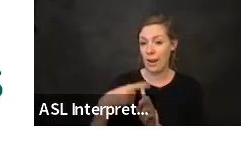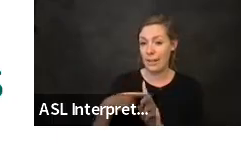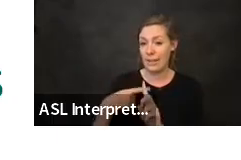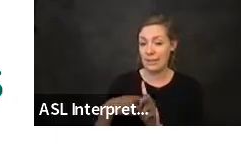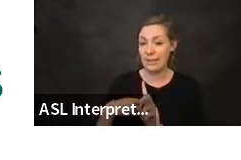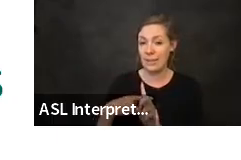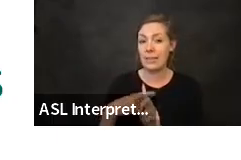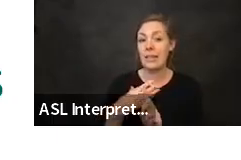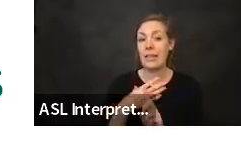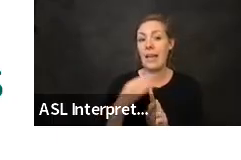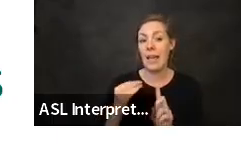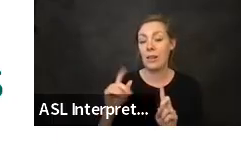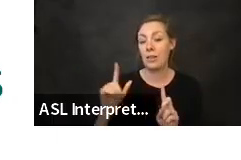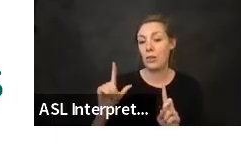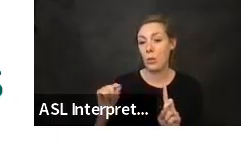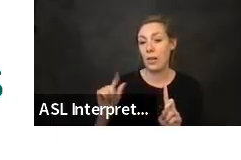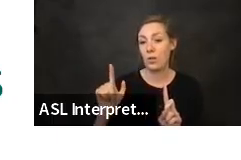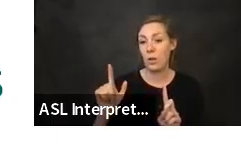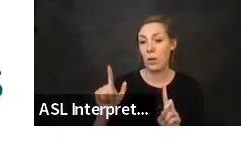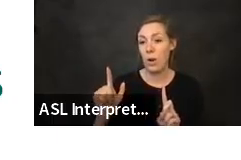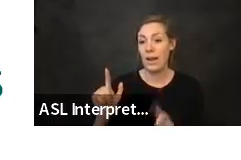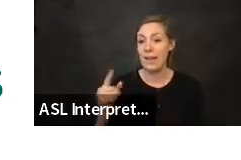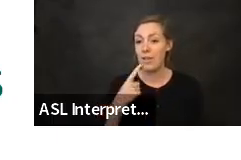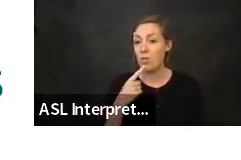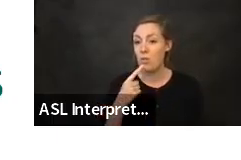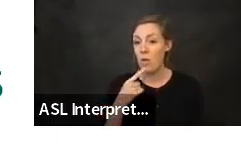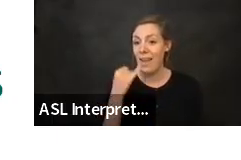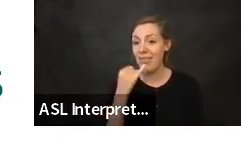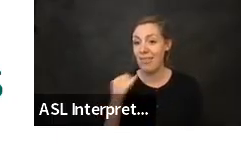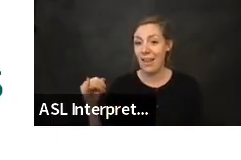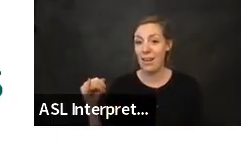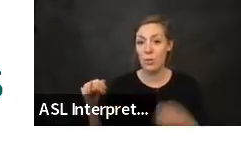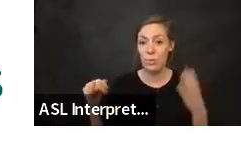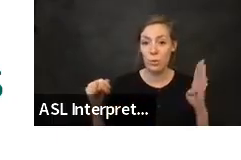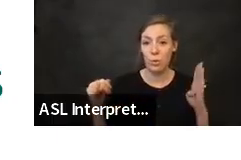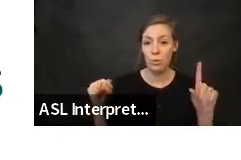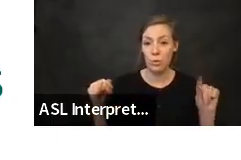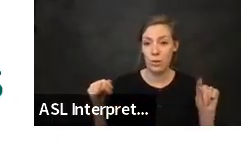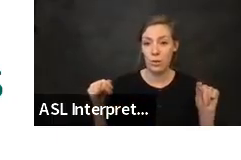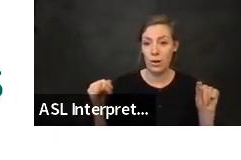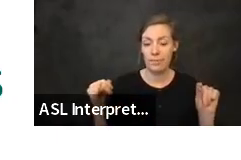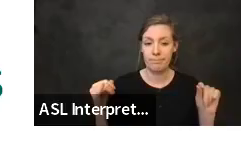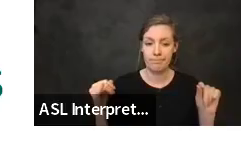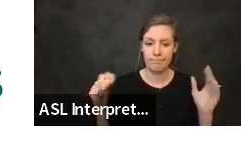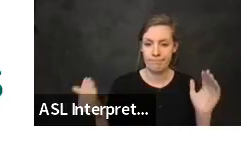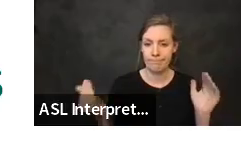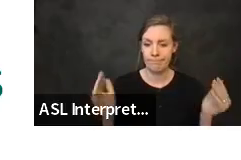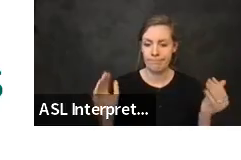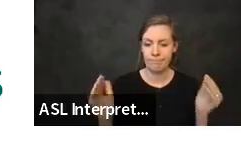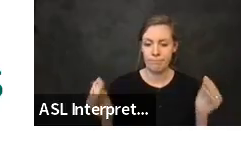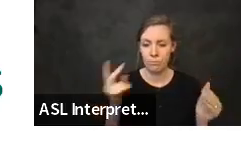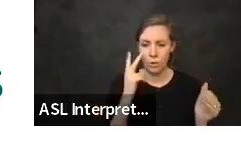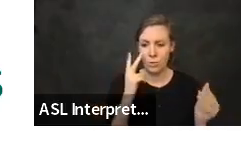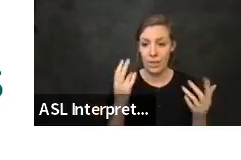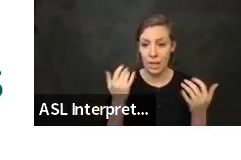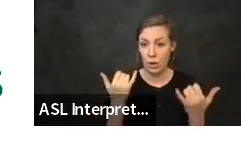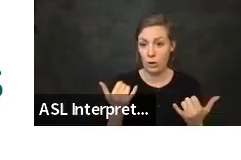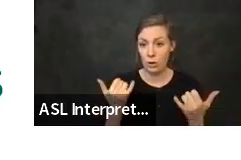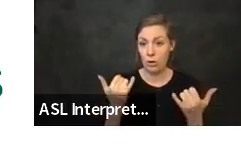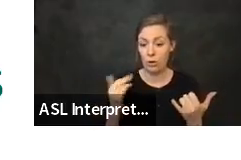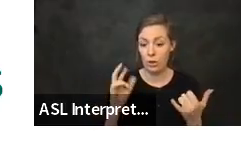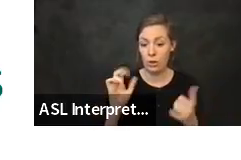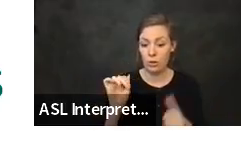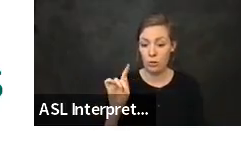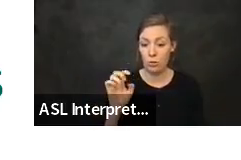rate in 2021, shown here with the red line, you can see that our current case rates are